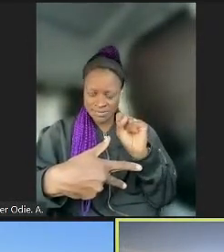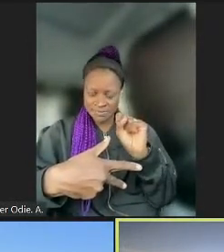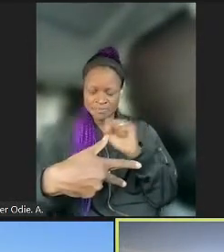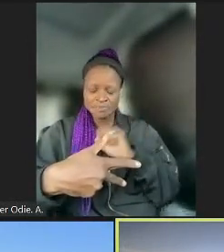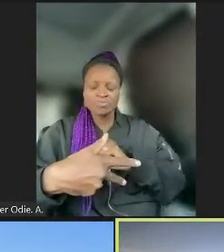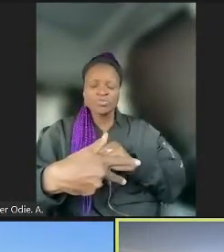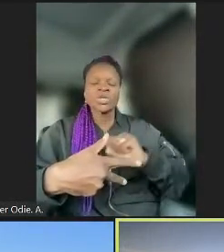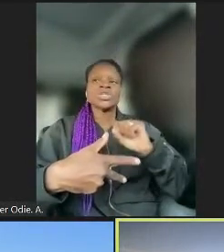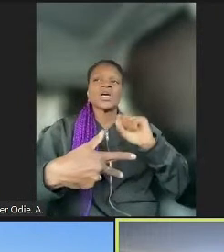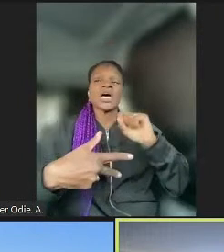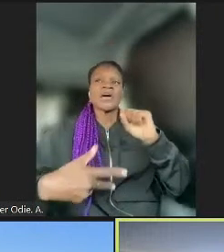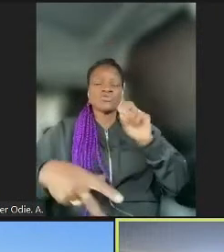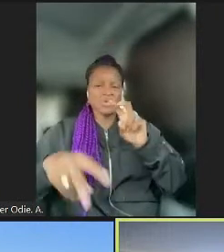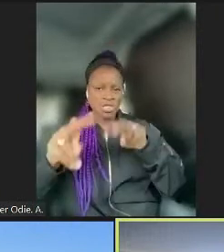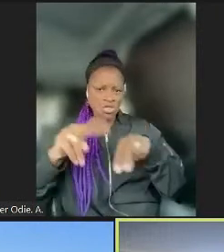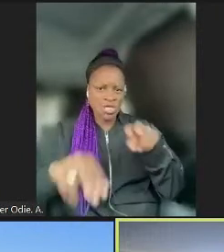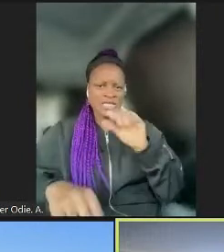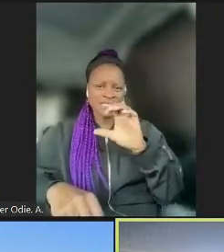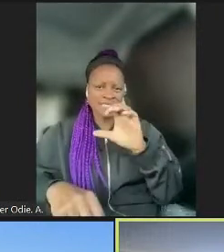being under 50 cases